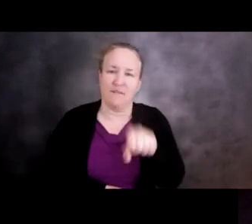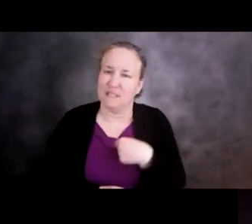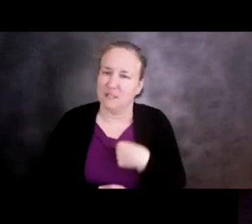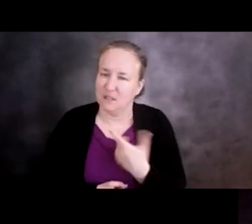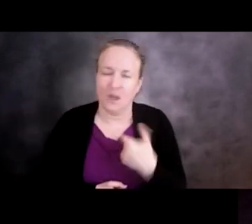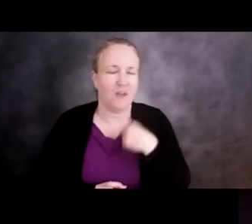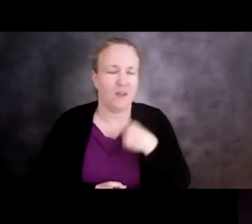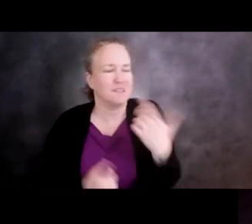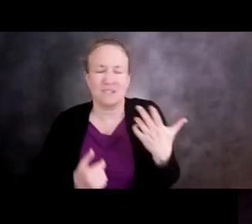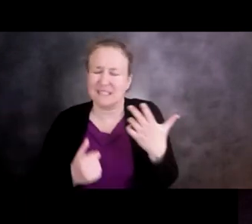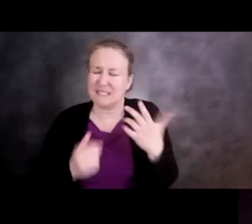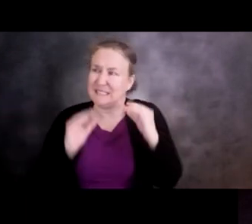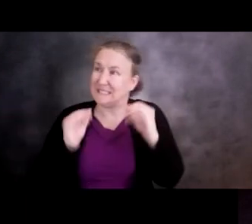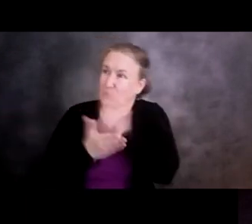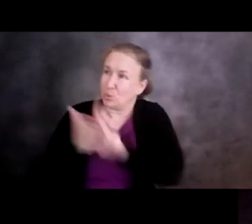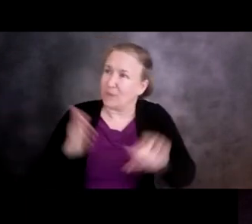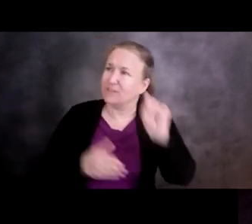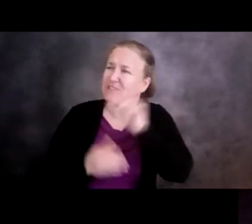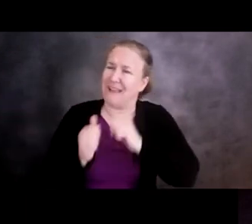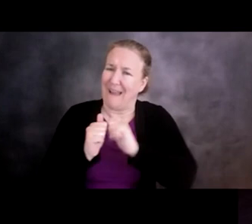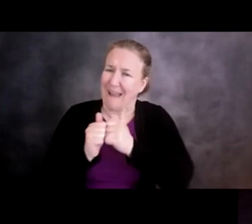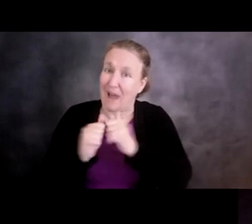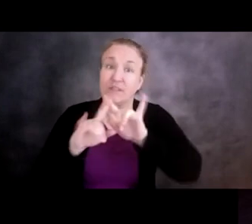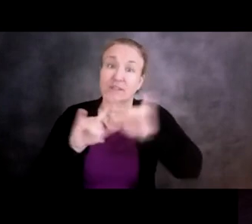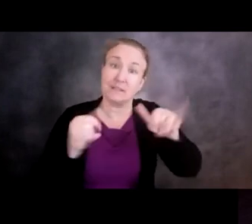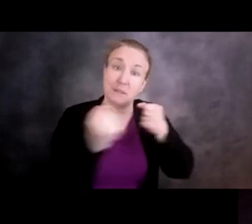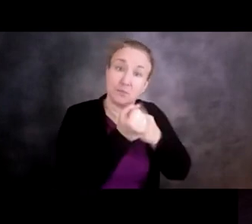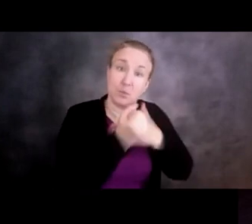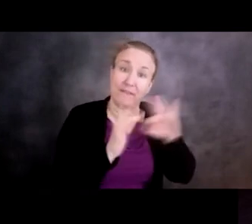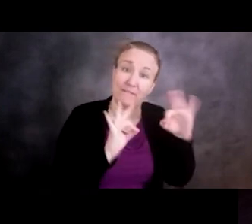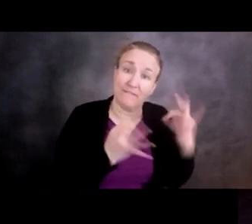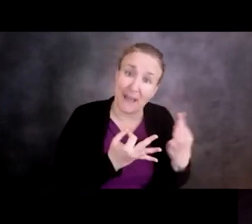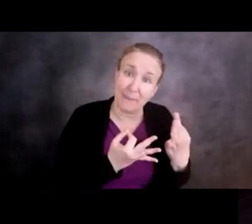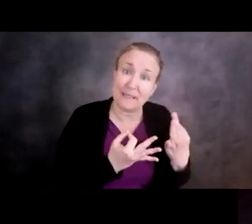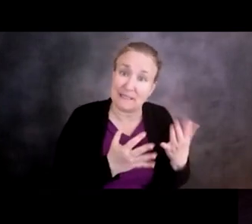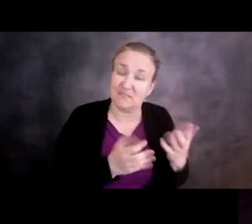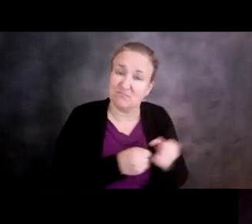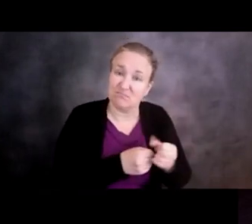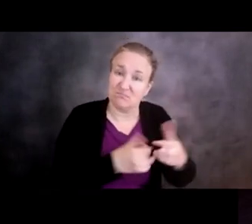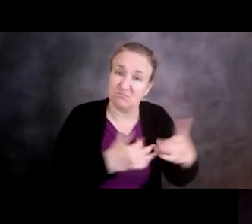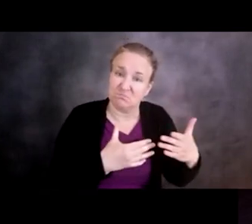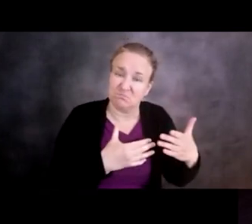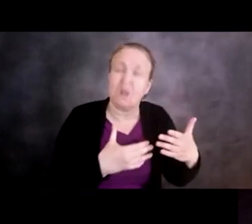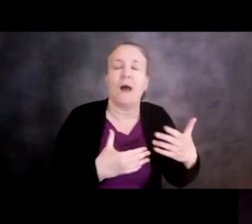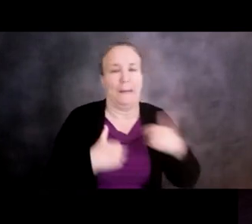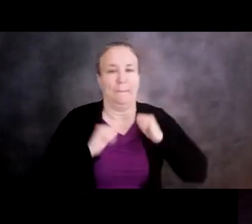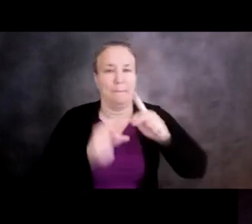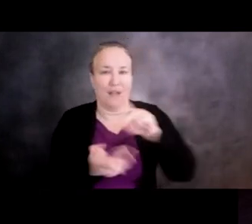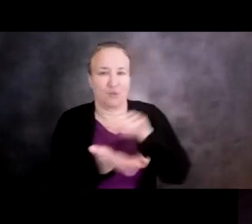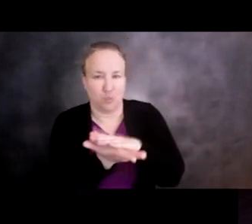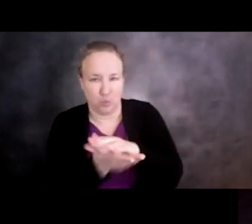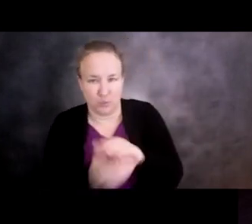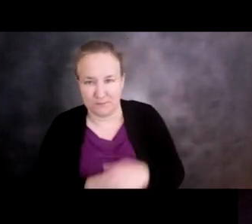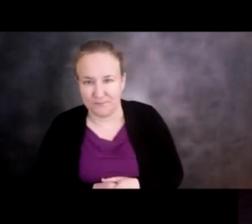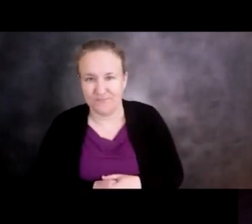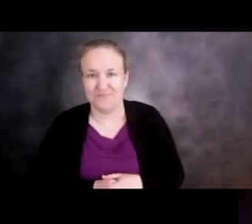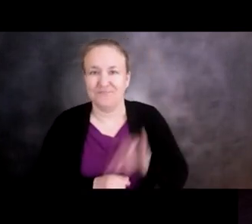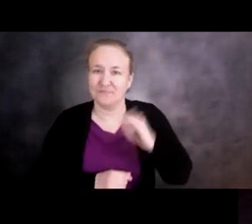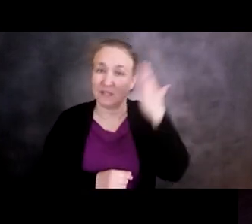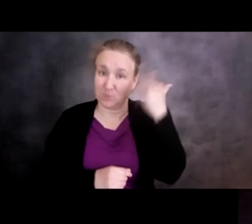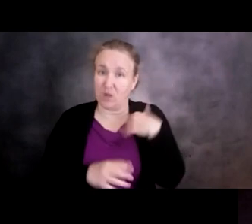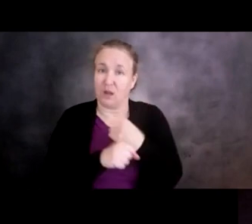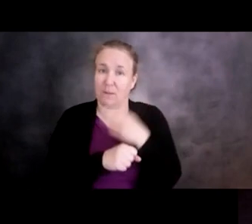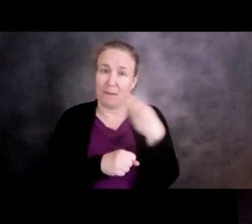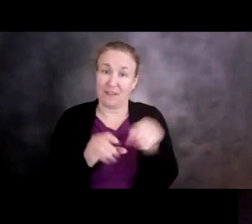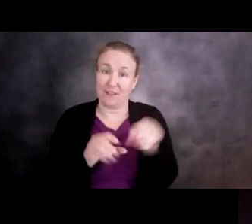said, well, how can I teach at a university and support my family that was growing? So I went back to school. And that's why I got my master's